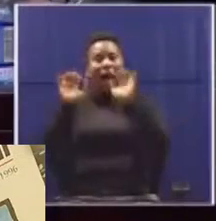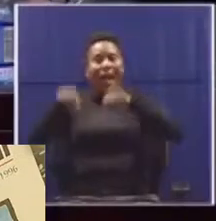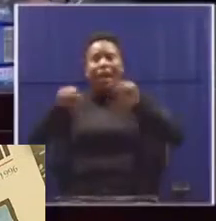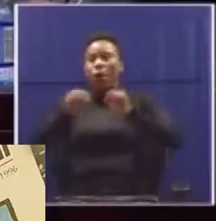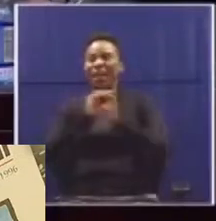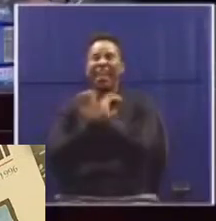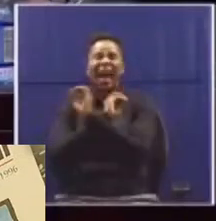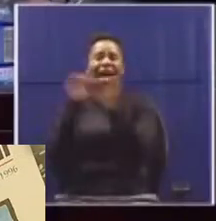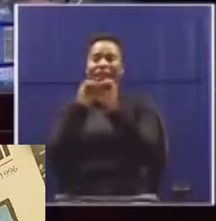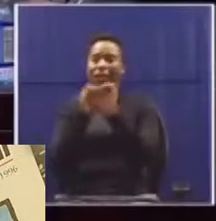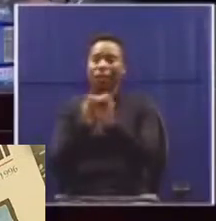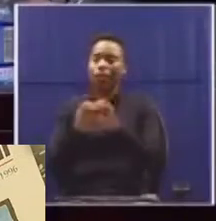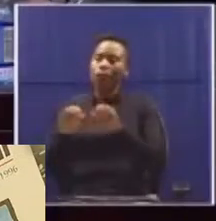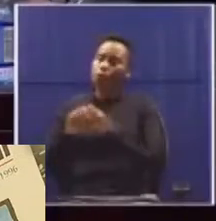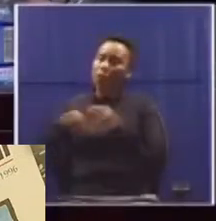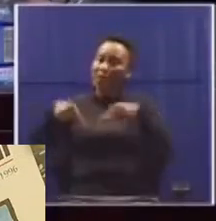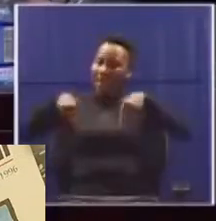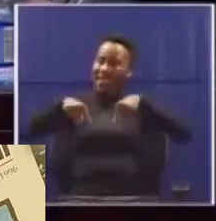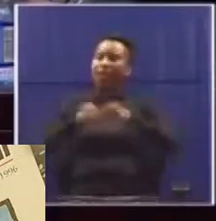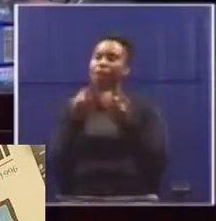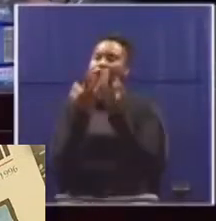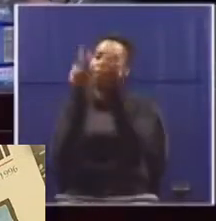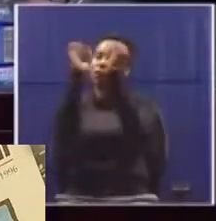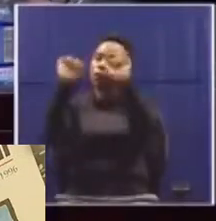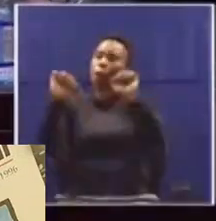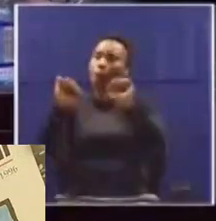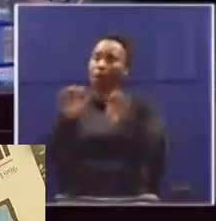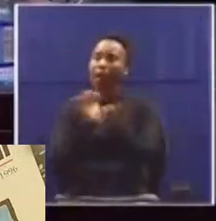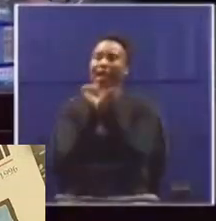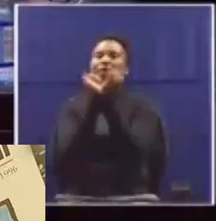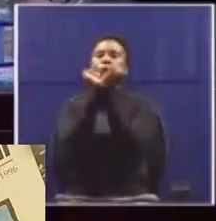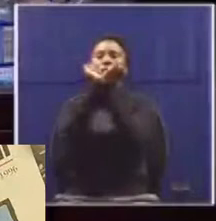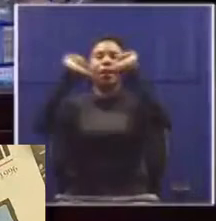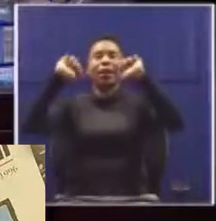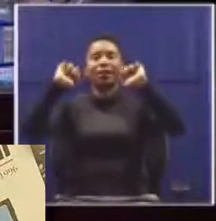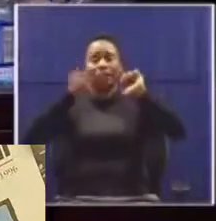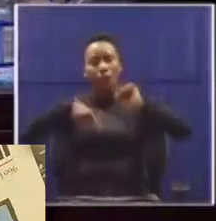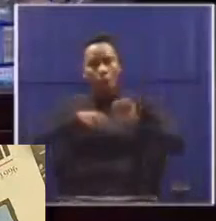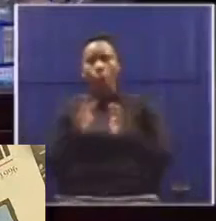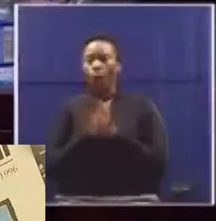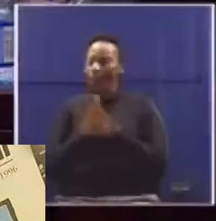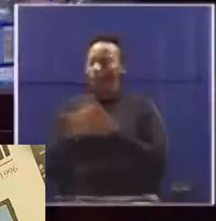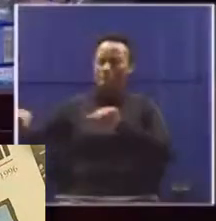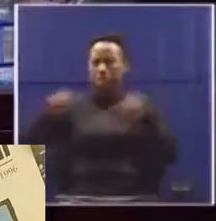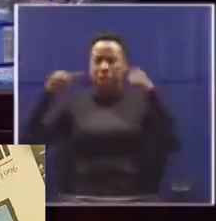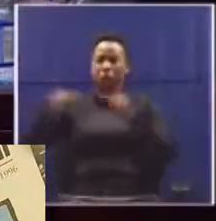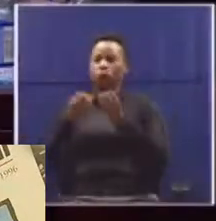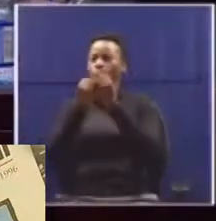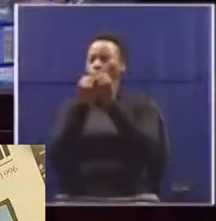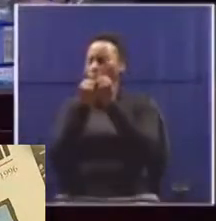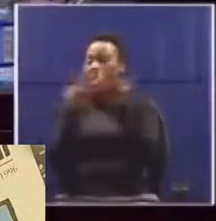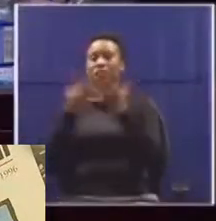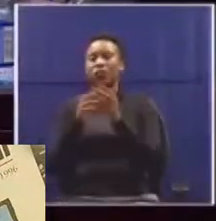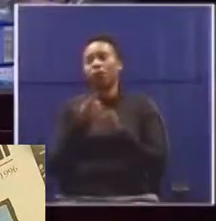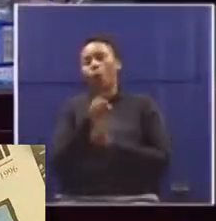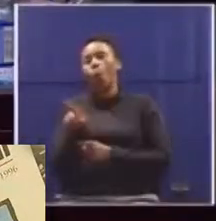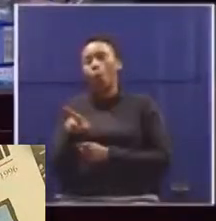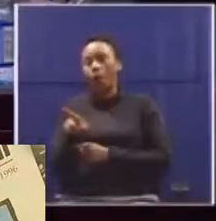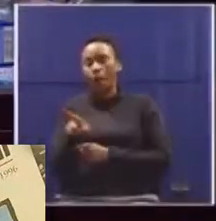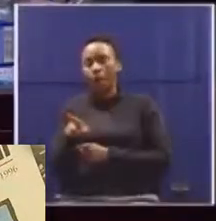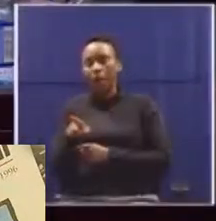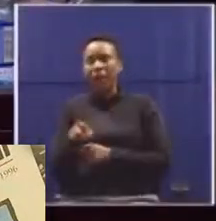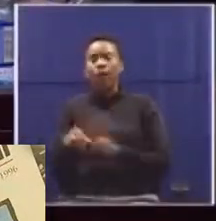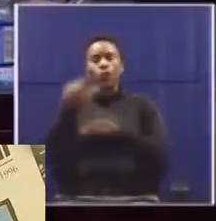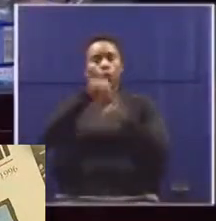threaten the freedom and democracy we had fought so hard for notwithstanding all the